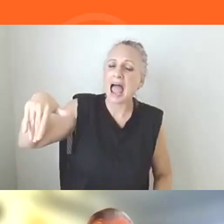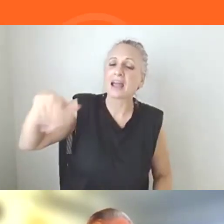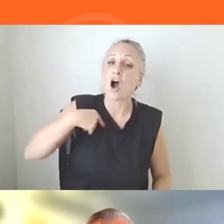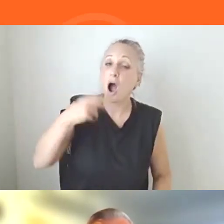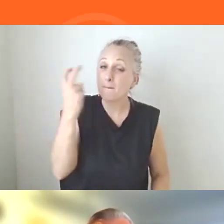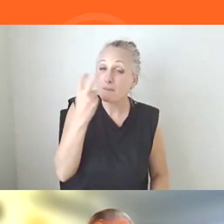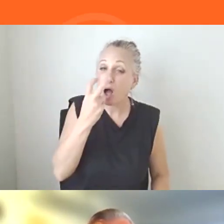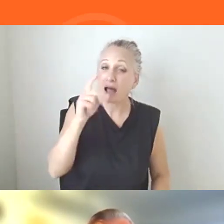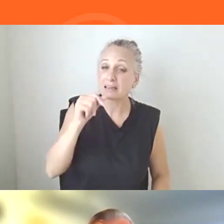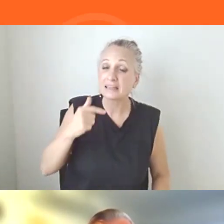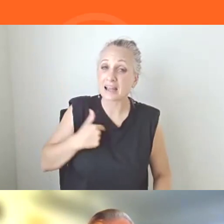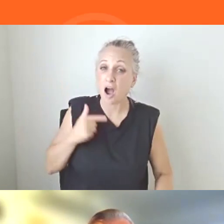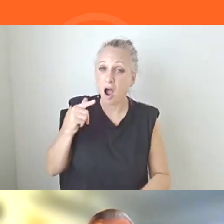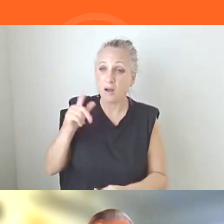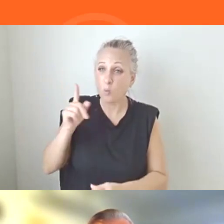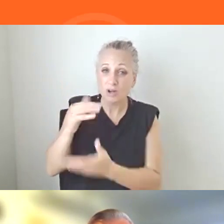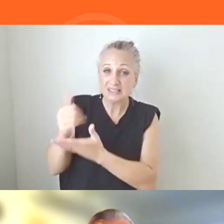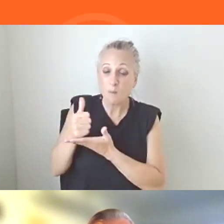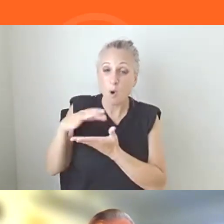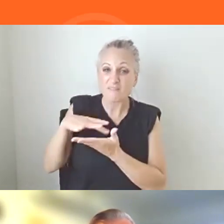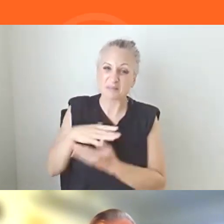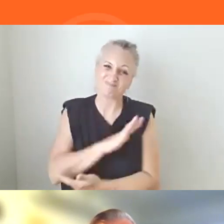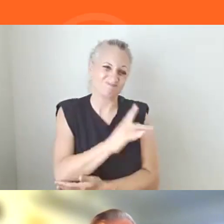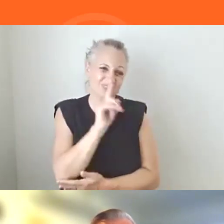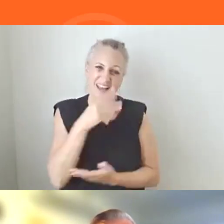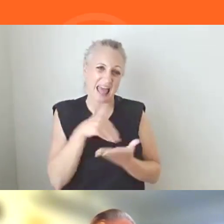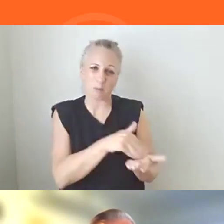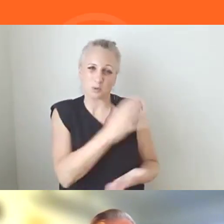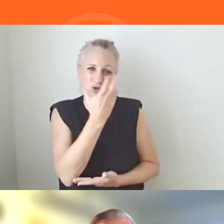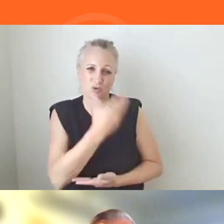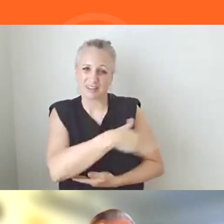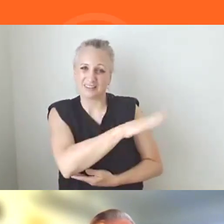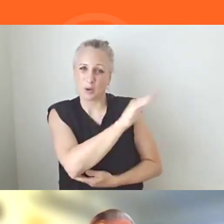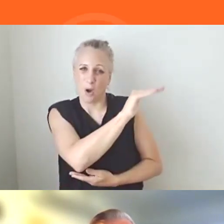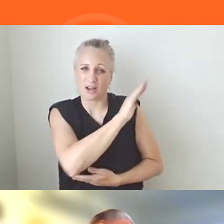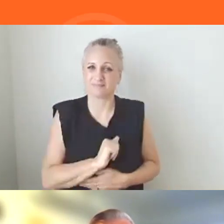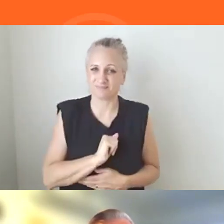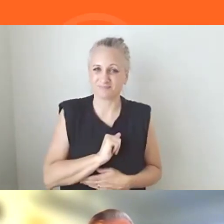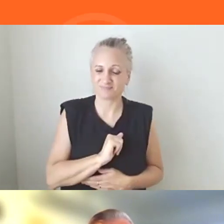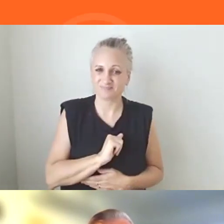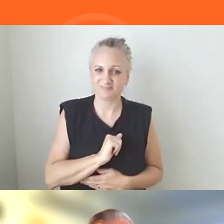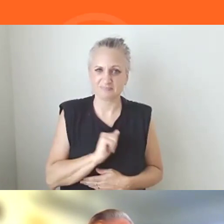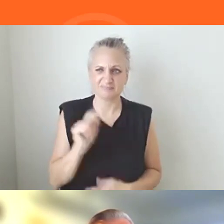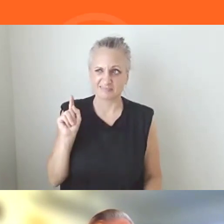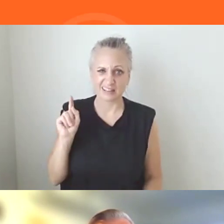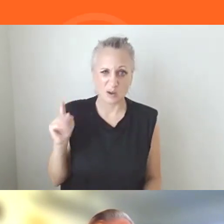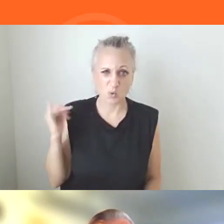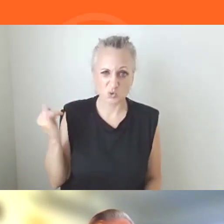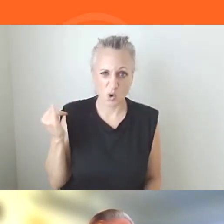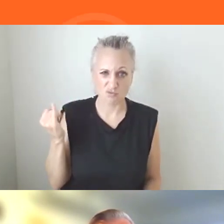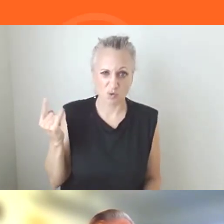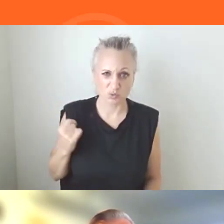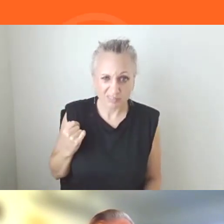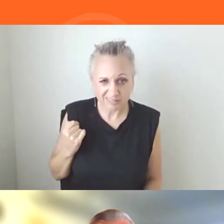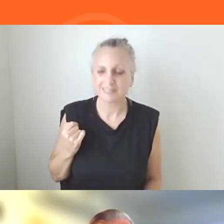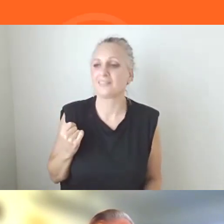still, what support do you have? And they just basically said, no, I can't help you. And goodbye. And he was quite rude. And then the one I did go